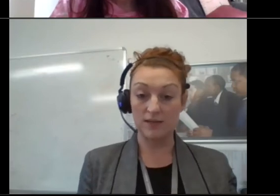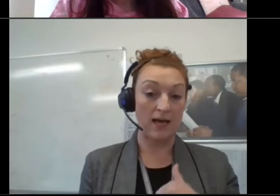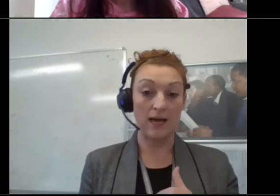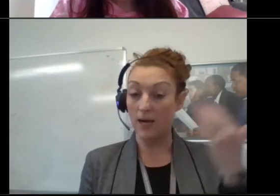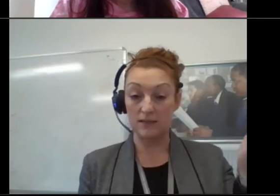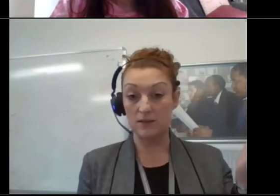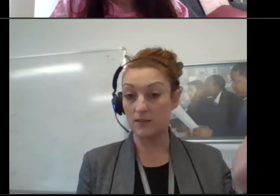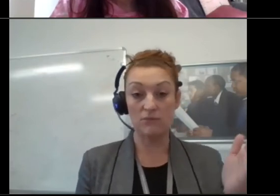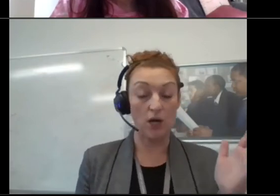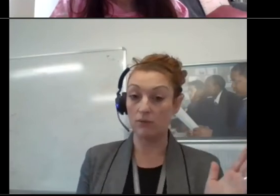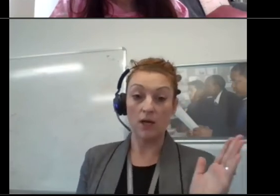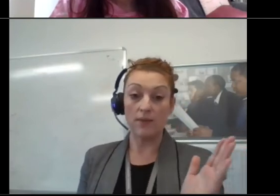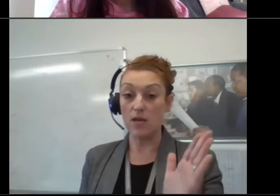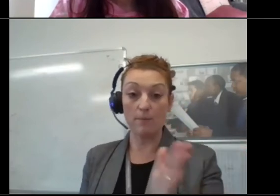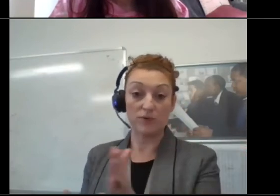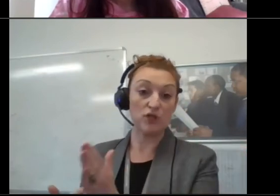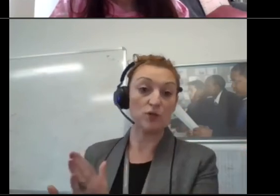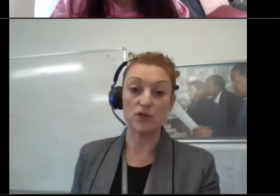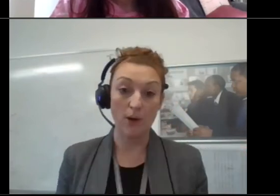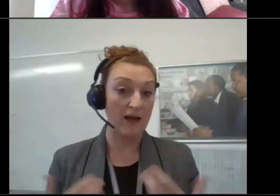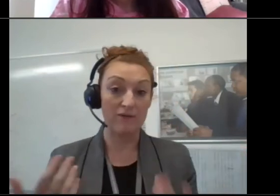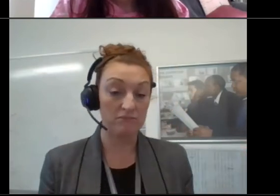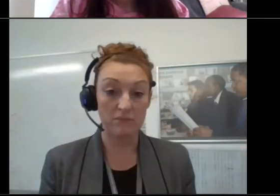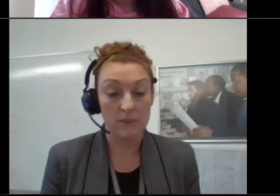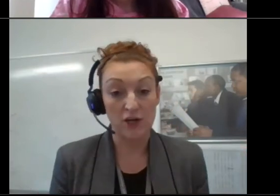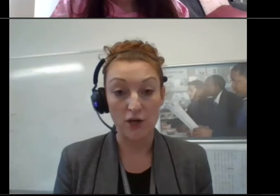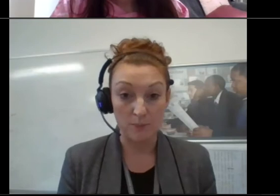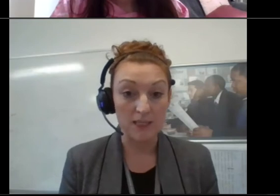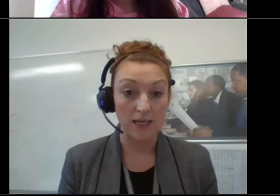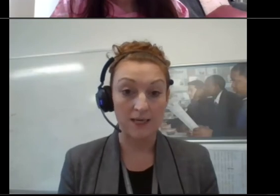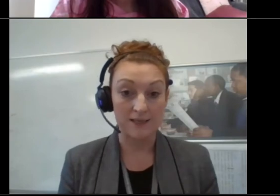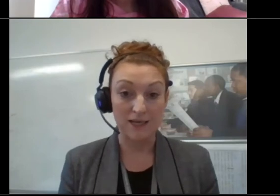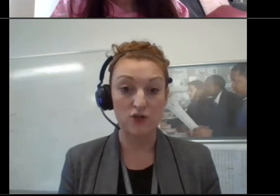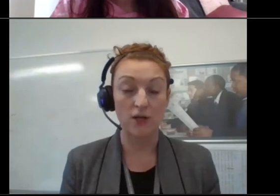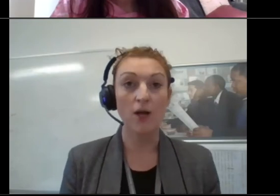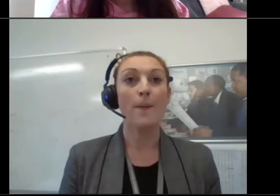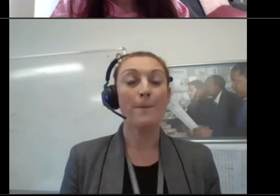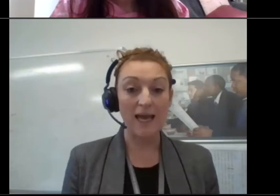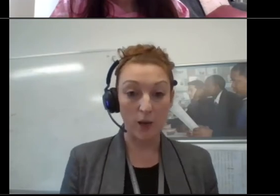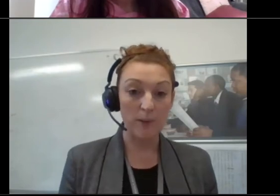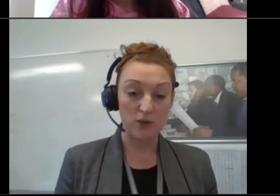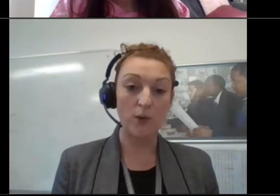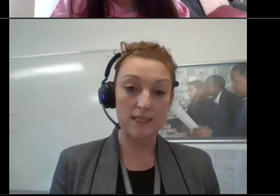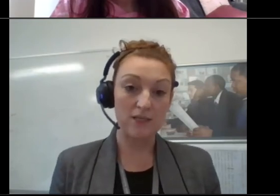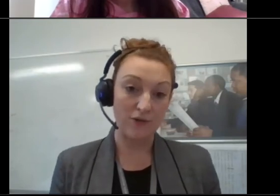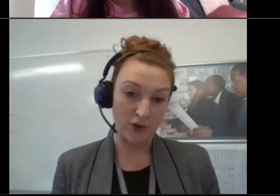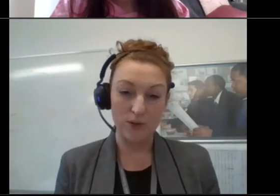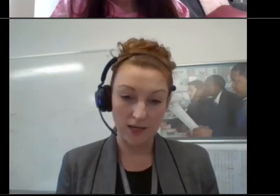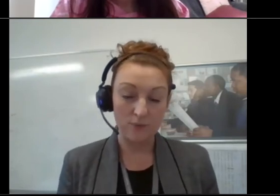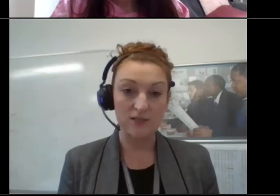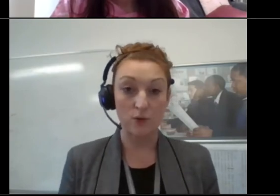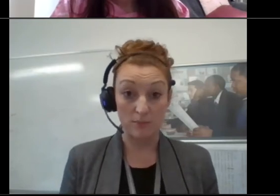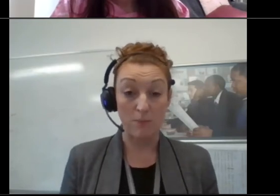report detentions and, you know, the number of students who have incurred a particular sanction, but is it helping